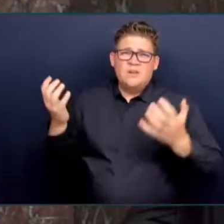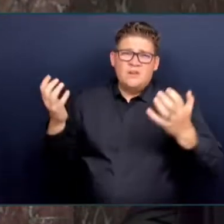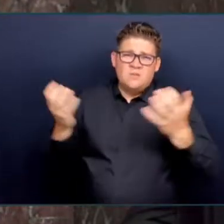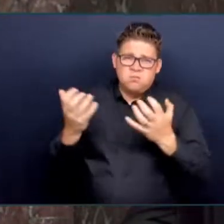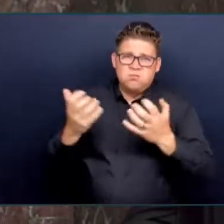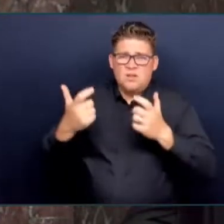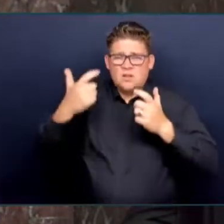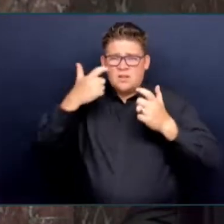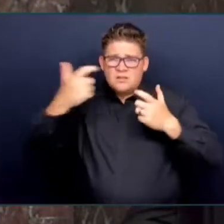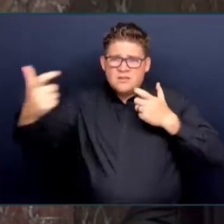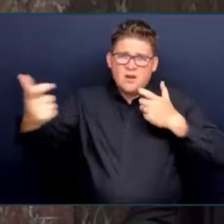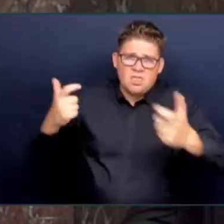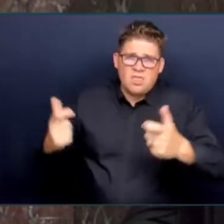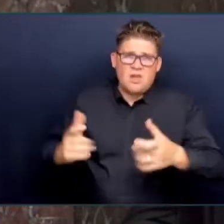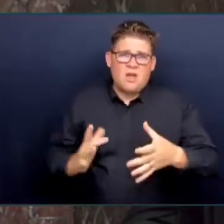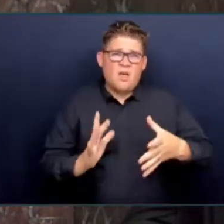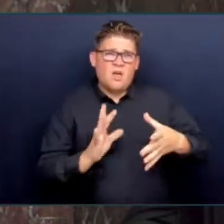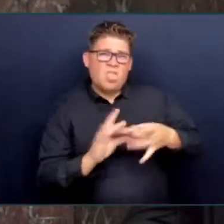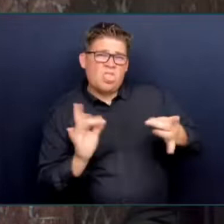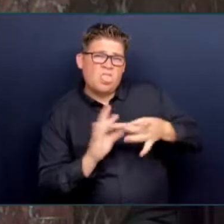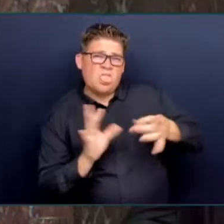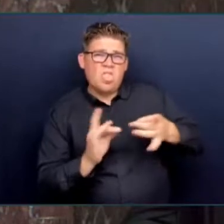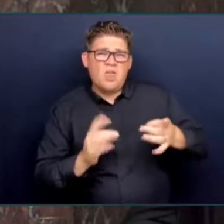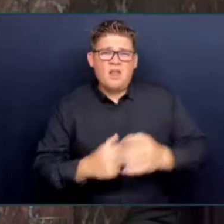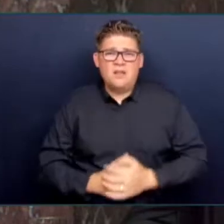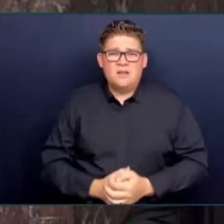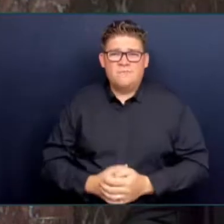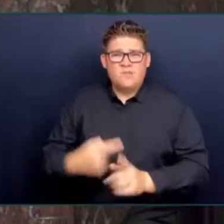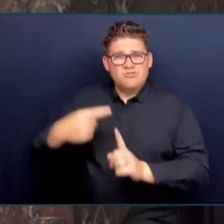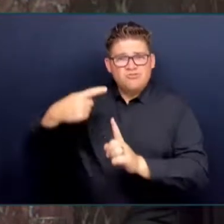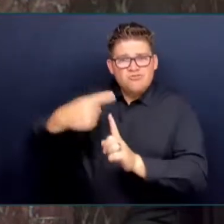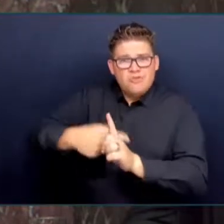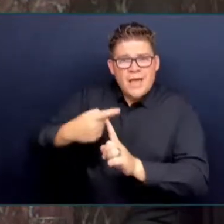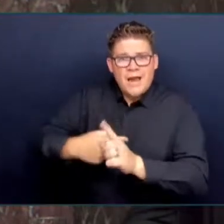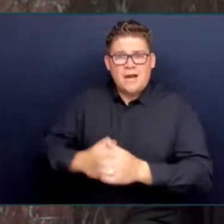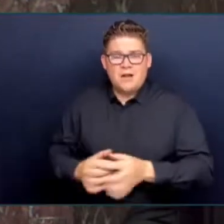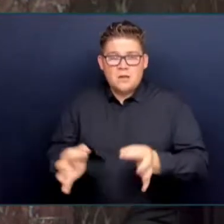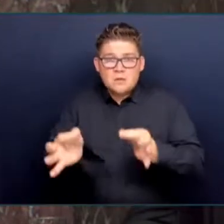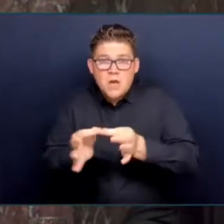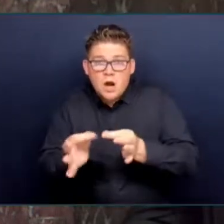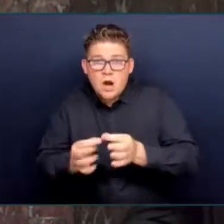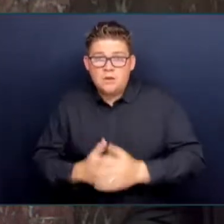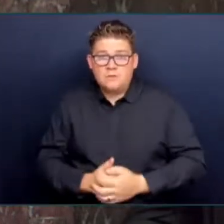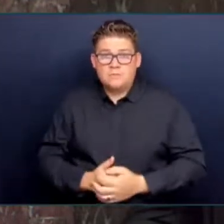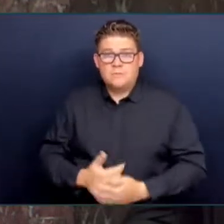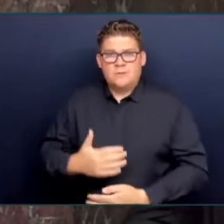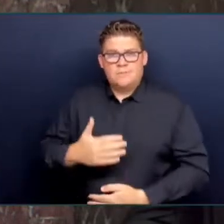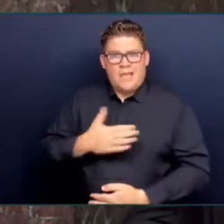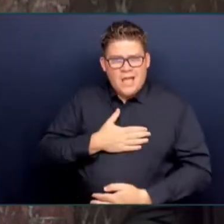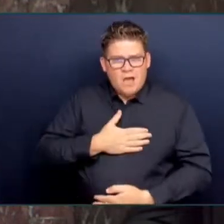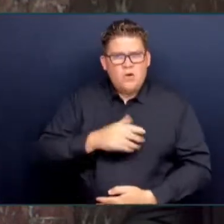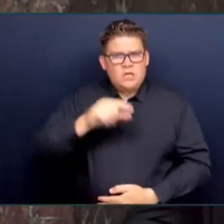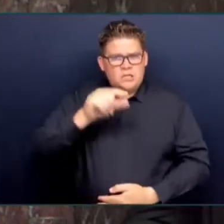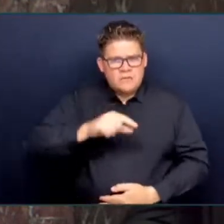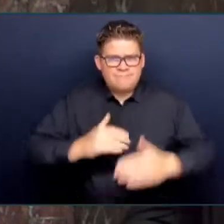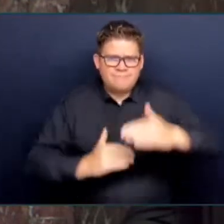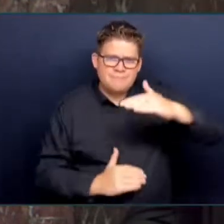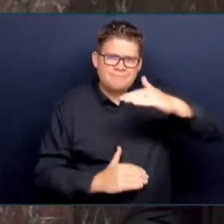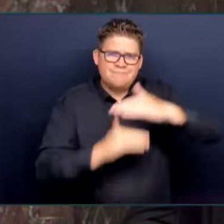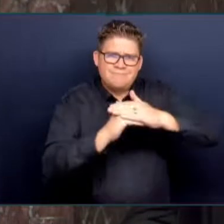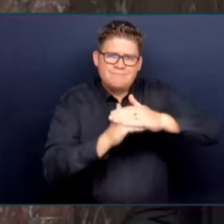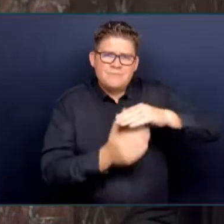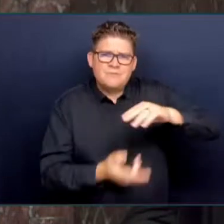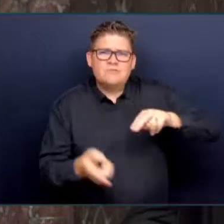rental. Our government capped next year's rental increase at 2%. This government seems to think, although there's